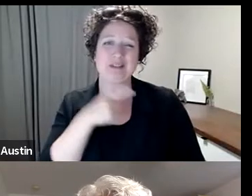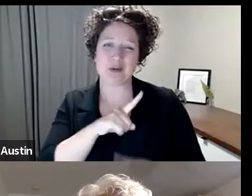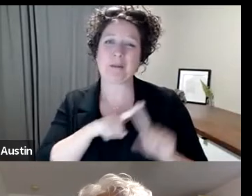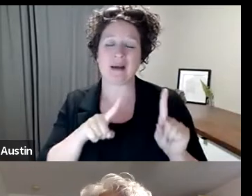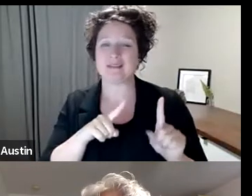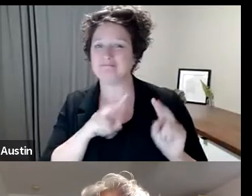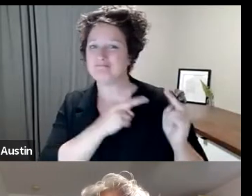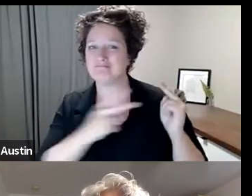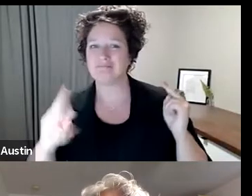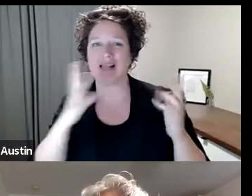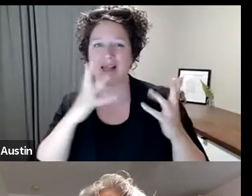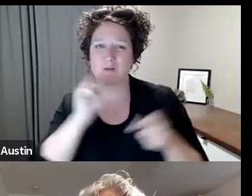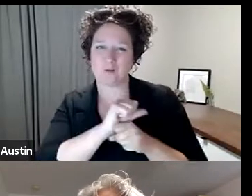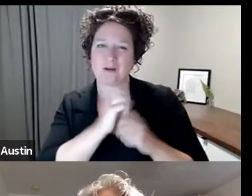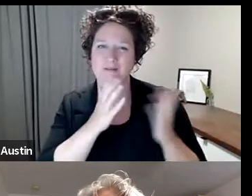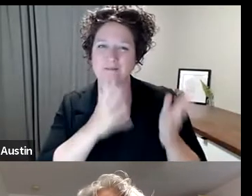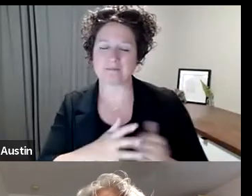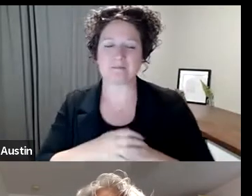of you.